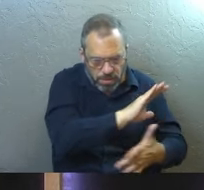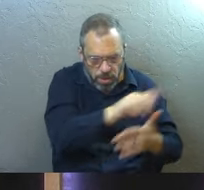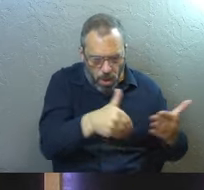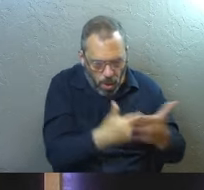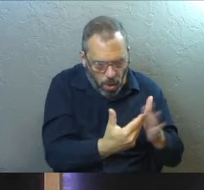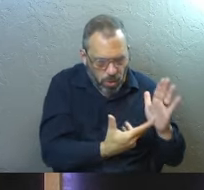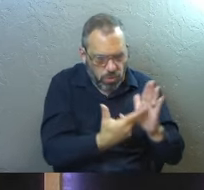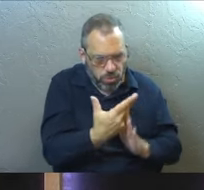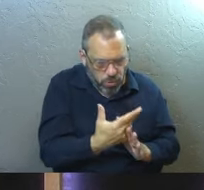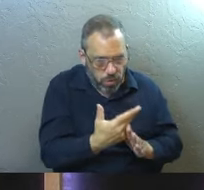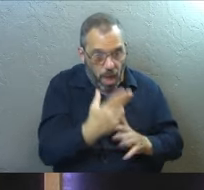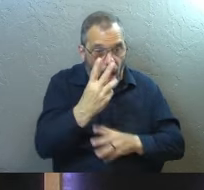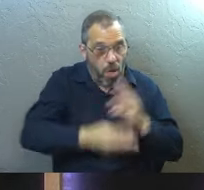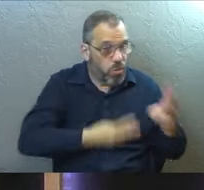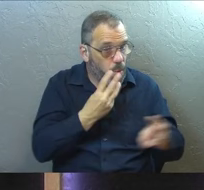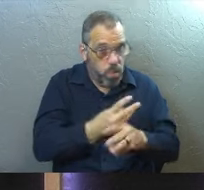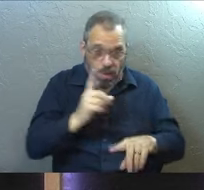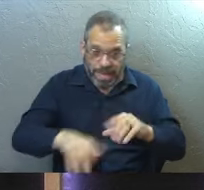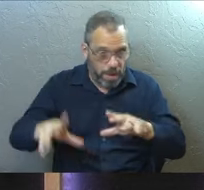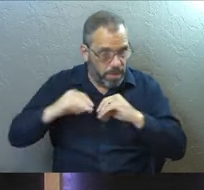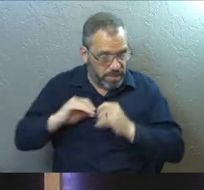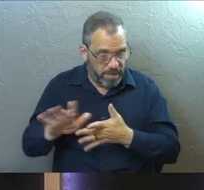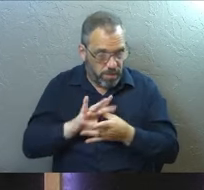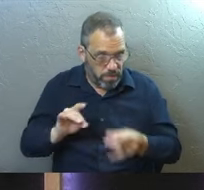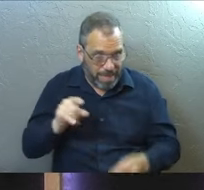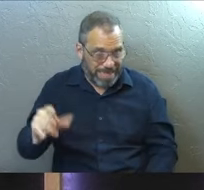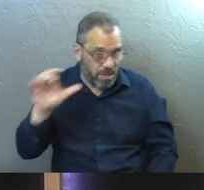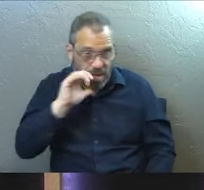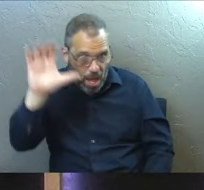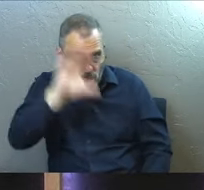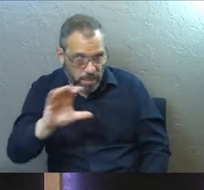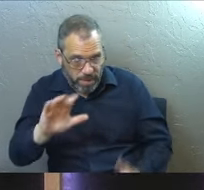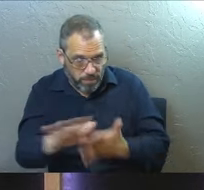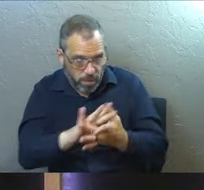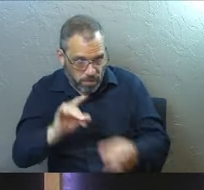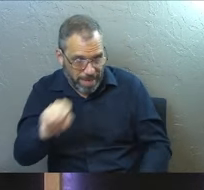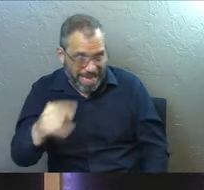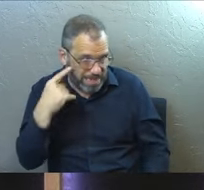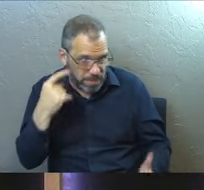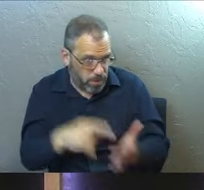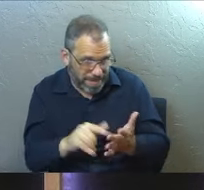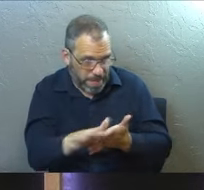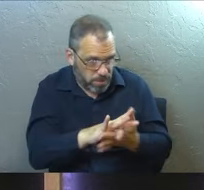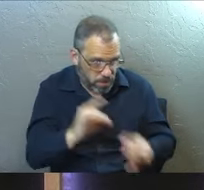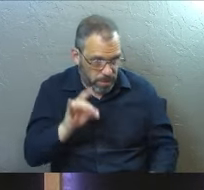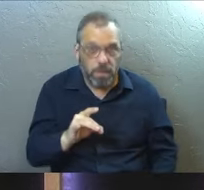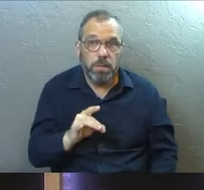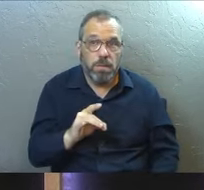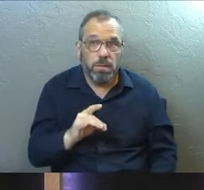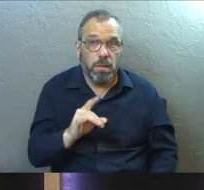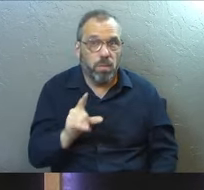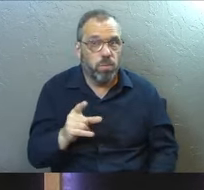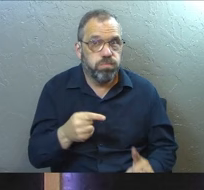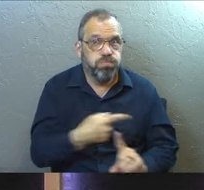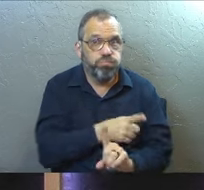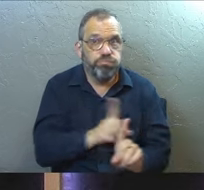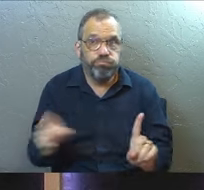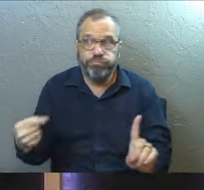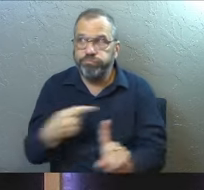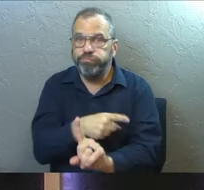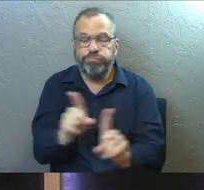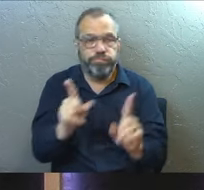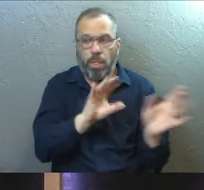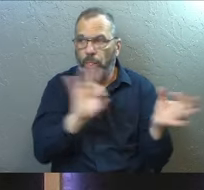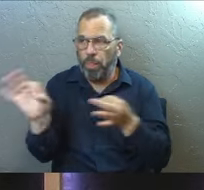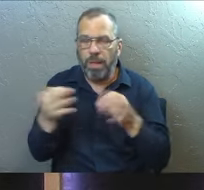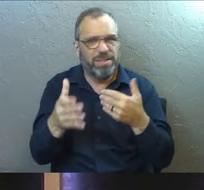all truth. The world cannot receive him because it isn't looking for him and doesn't recognize him. Again, so distracted by everything else, it's